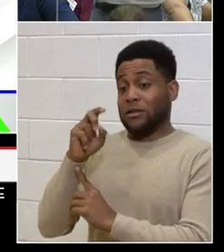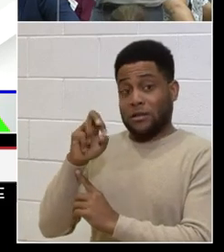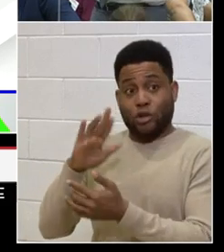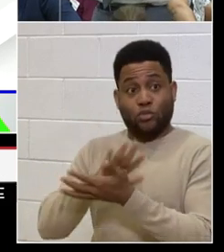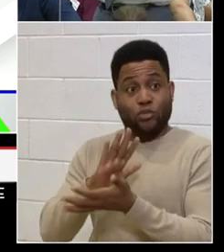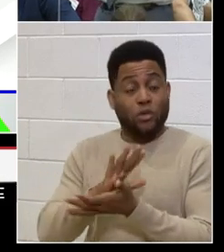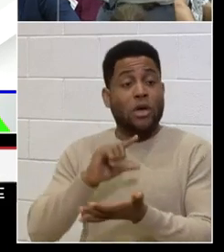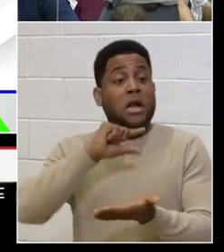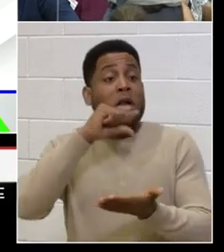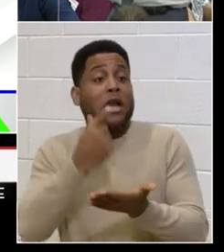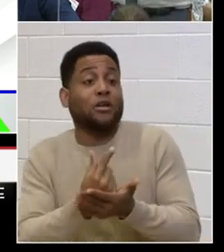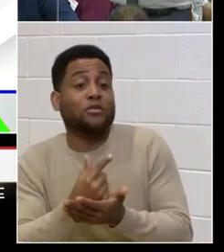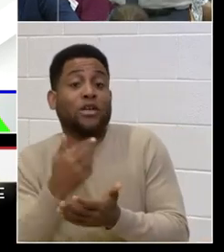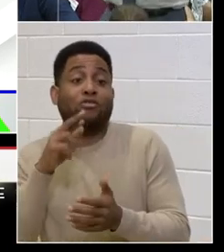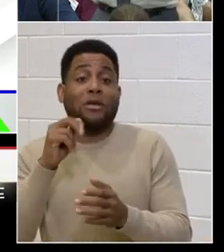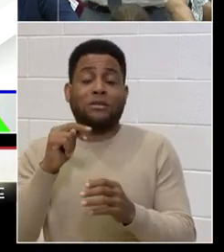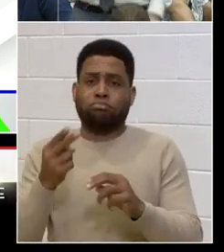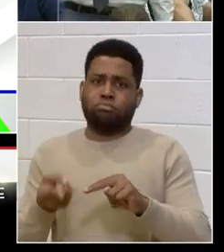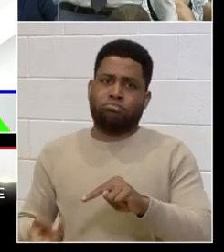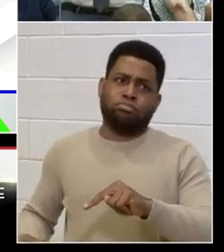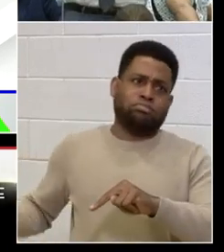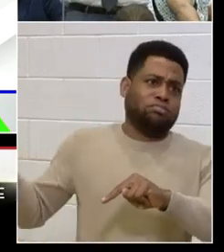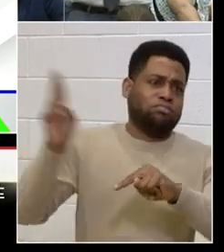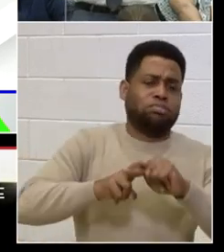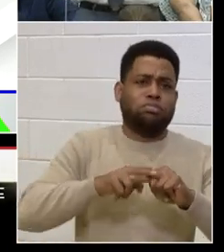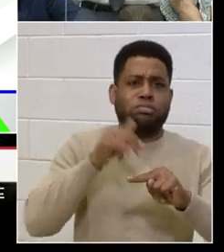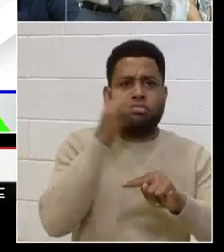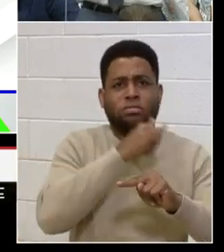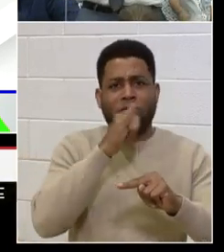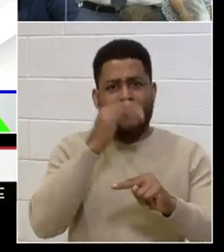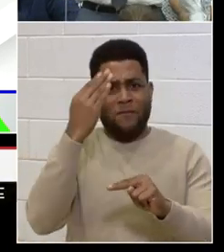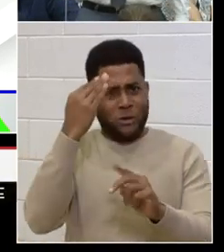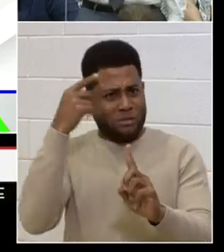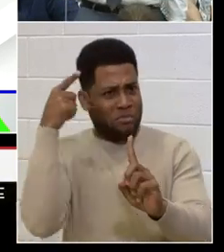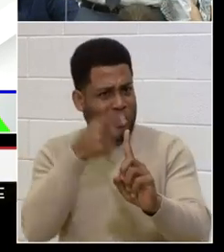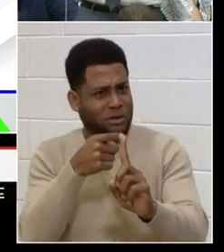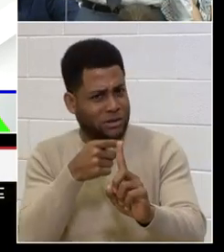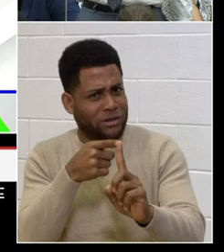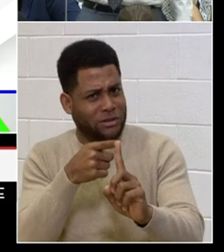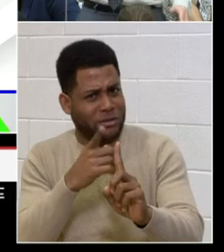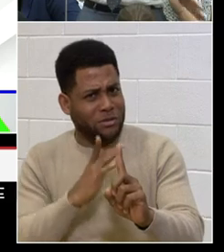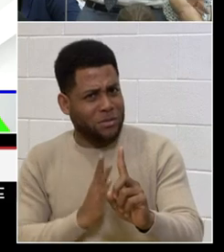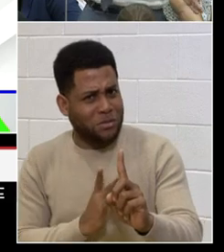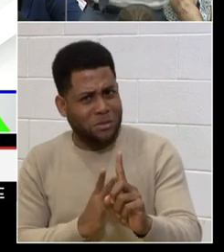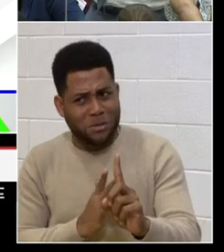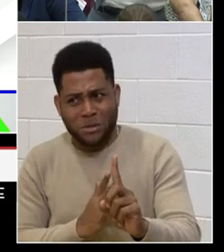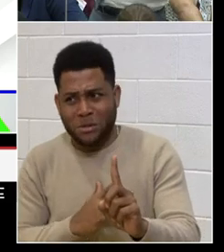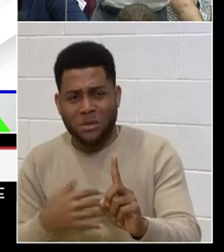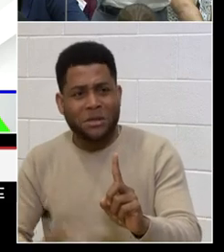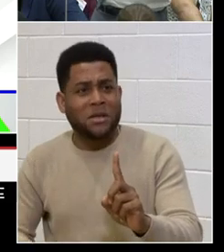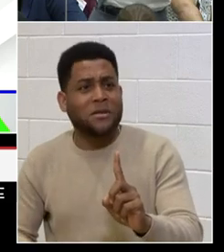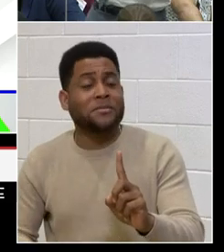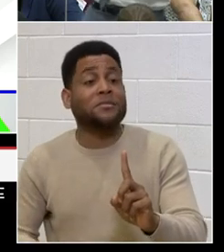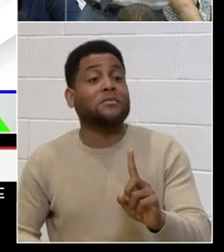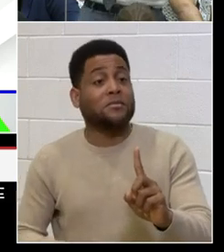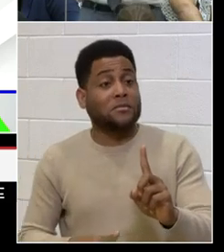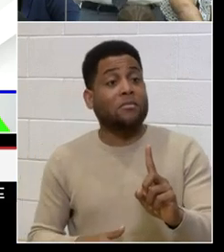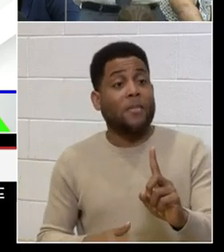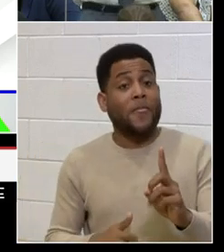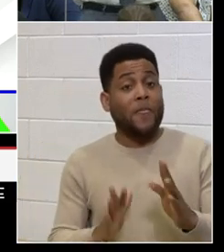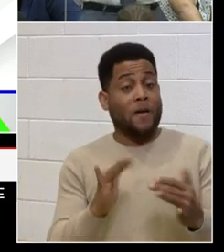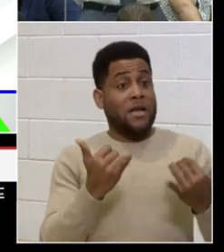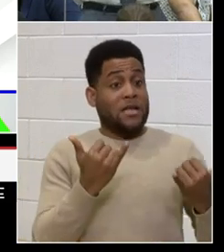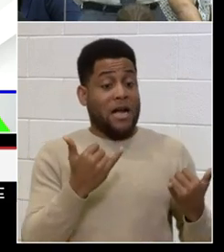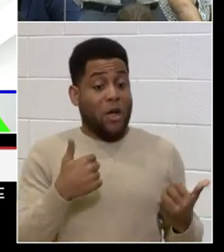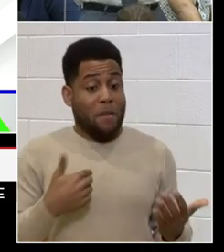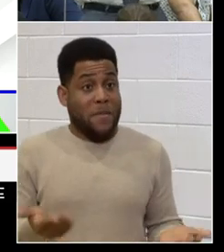over the past 10 years. 14 points. That is unprecedented. So yes, I am here to tell you that